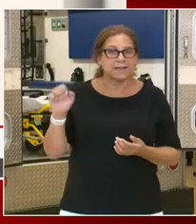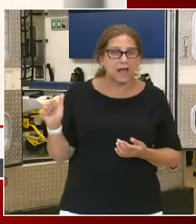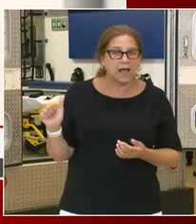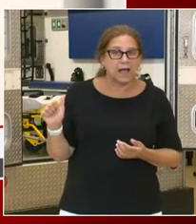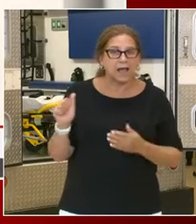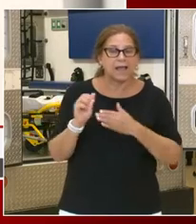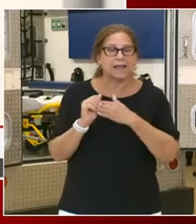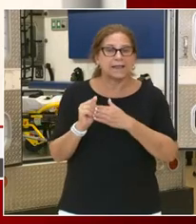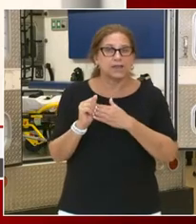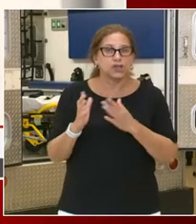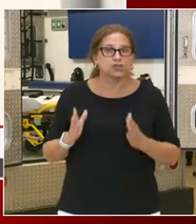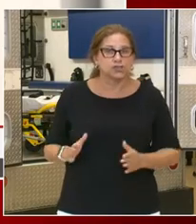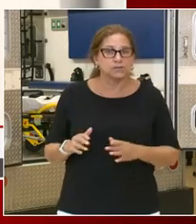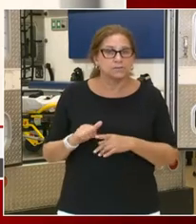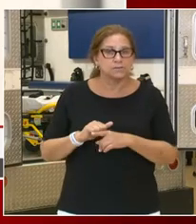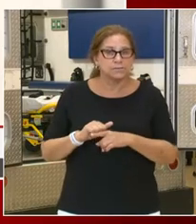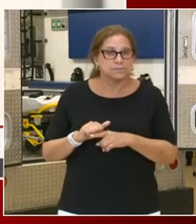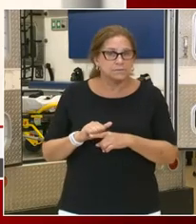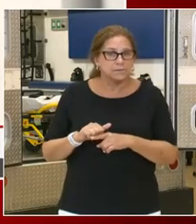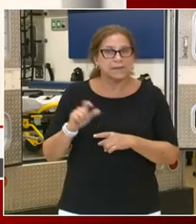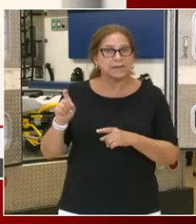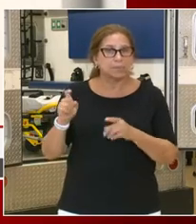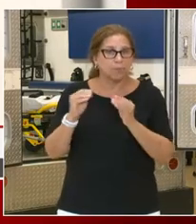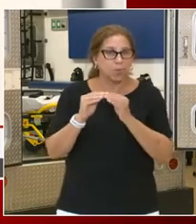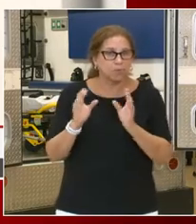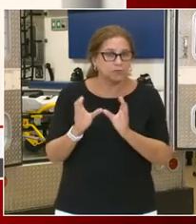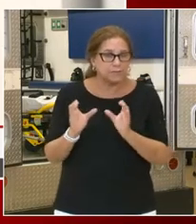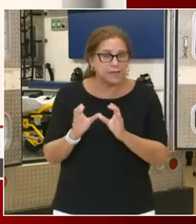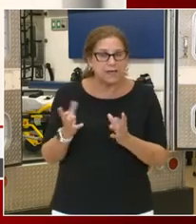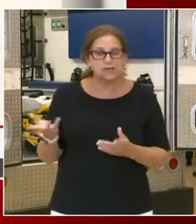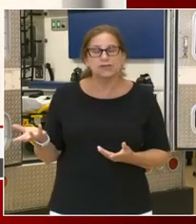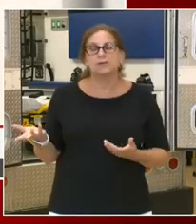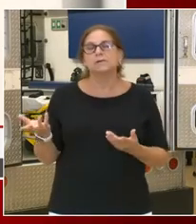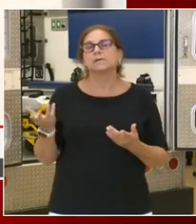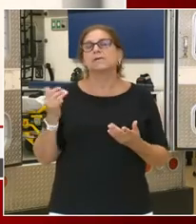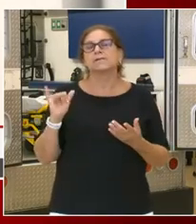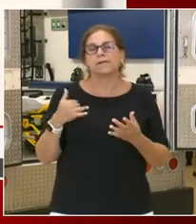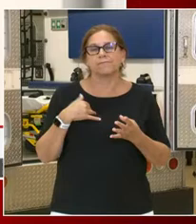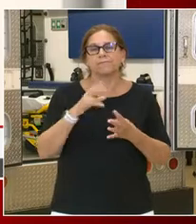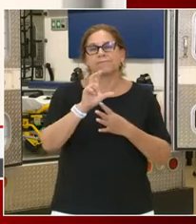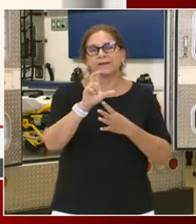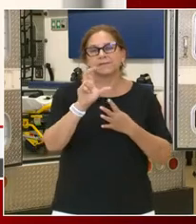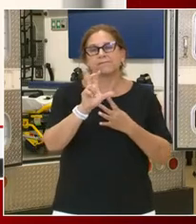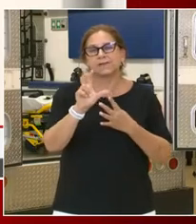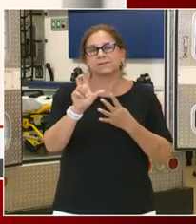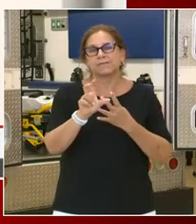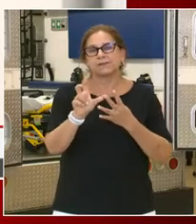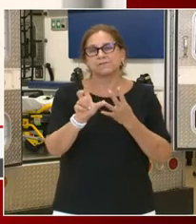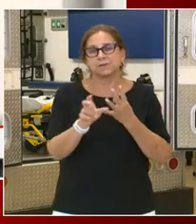mirrors the experience of the students who are in person, and how do they bring them into the environment, whether that's the